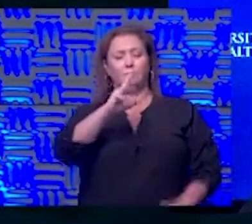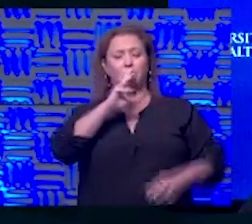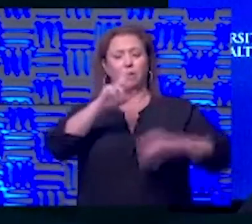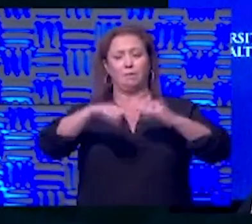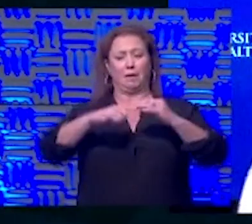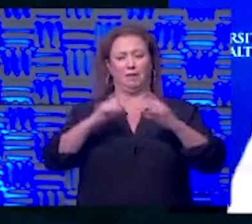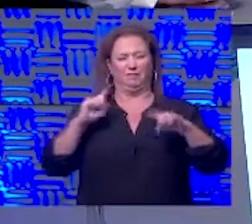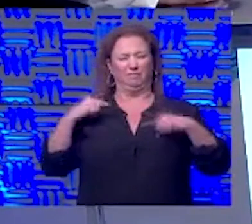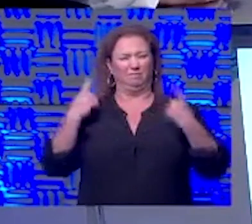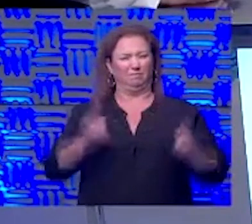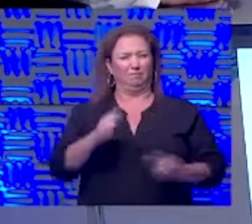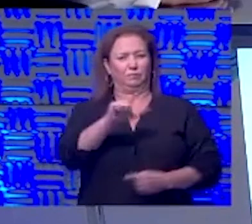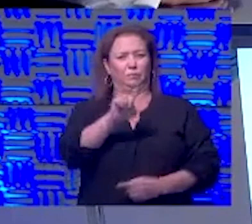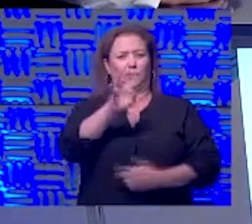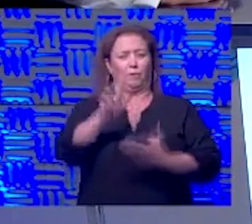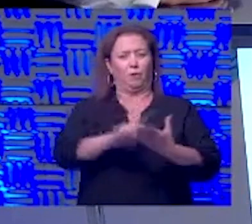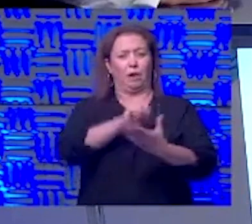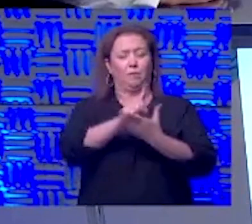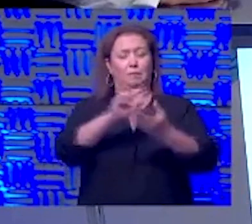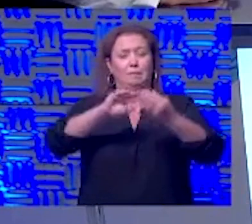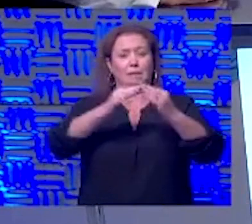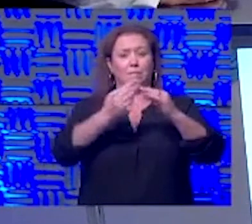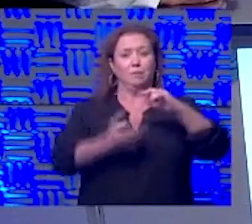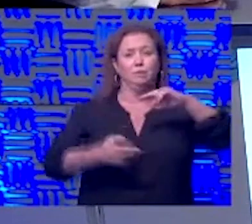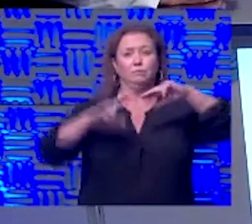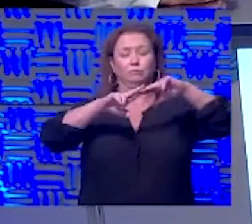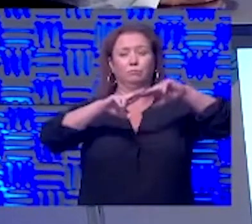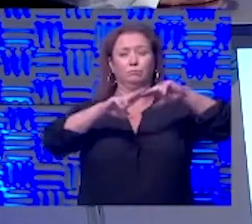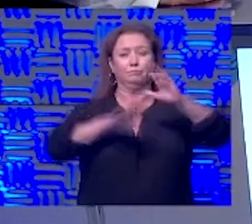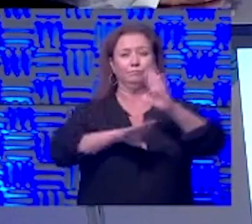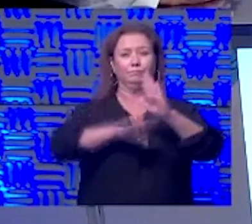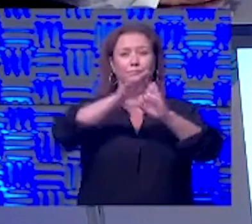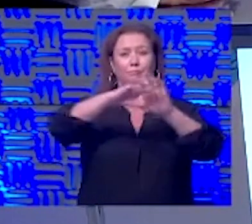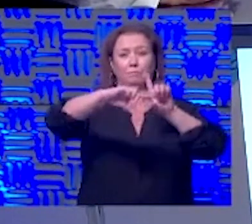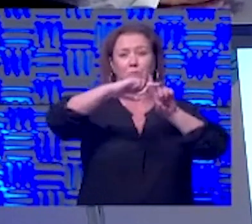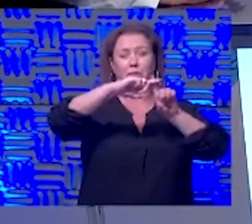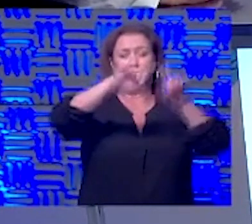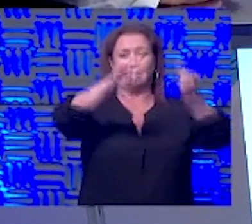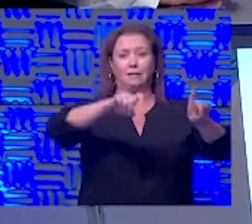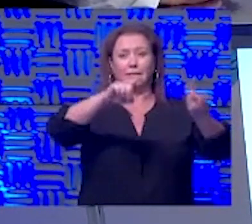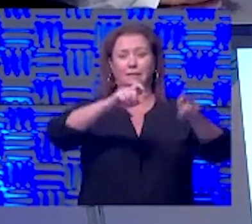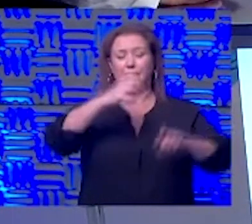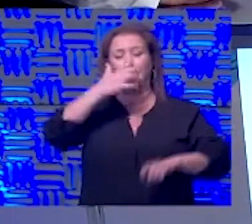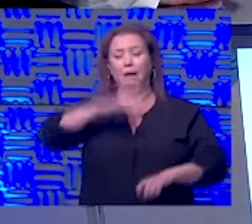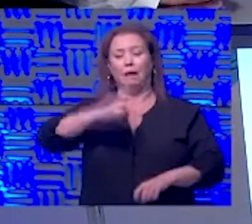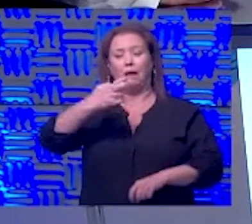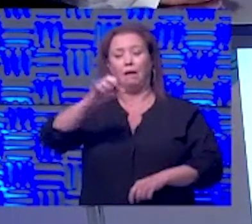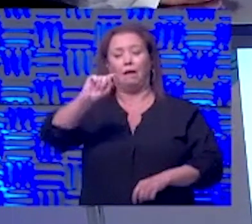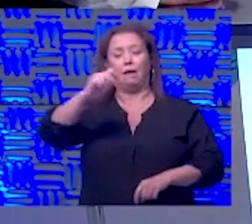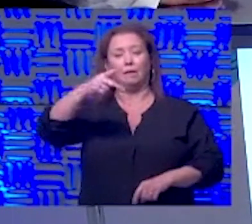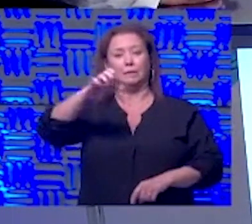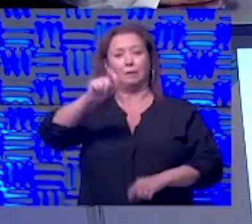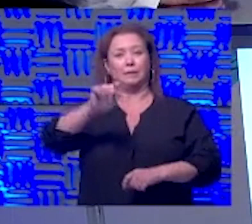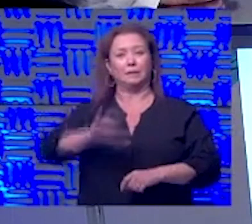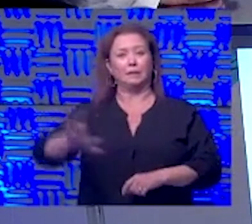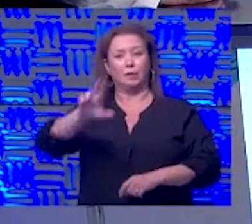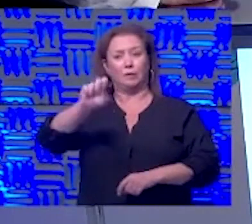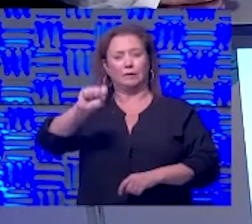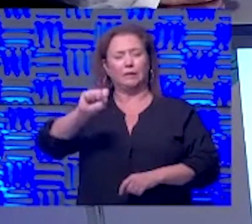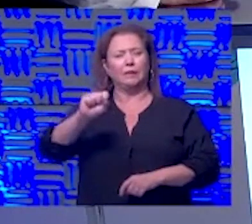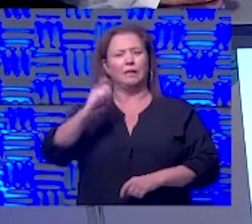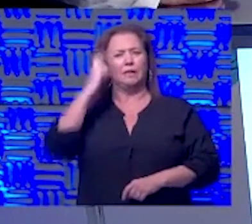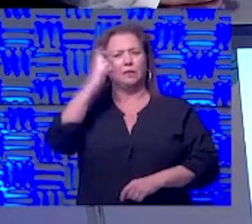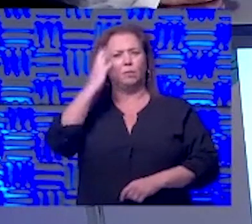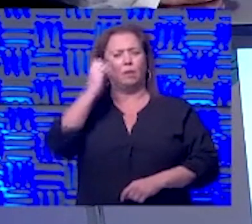over the last 24 hours. Is a rising number of positive tests and hotspots in the United States. Is that because we're doing more